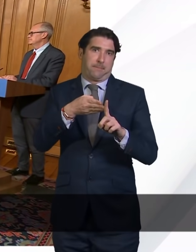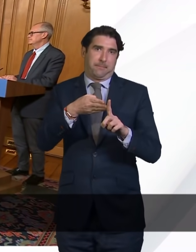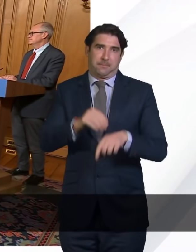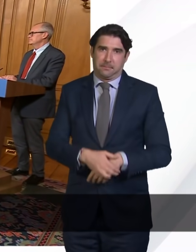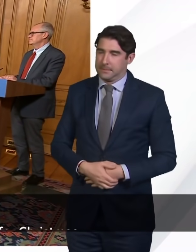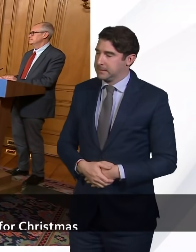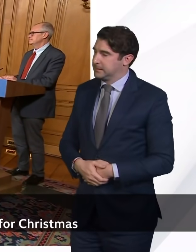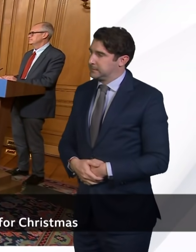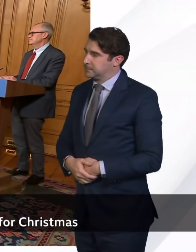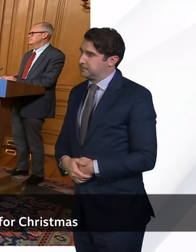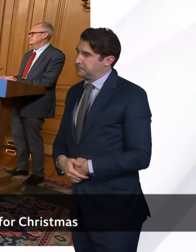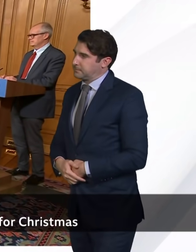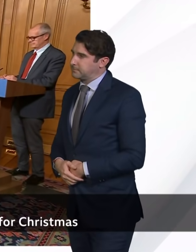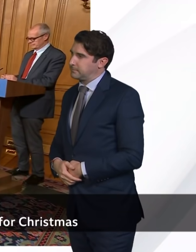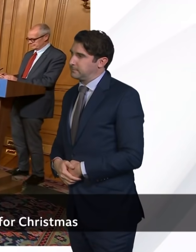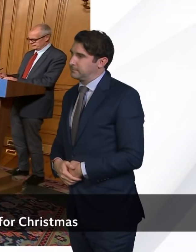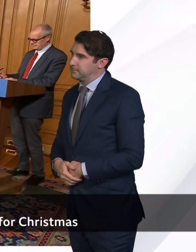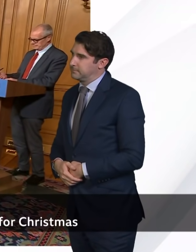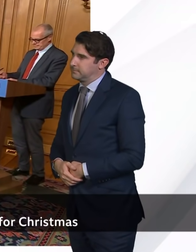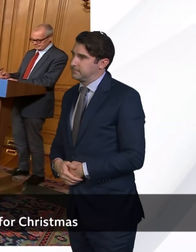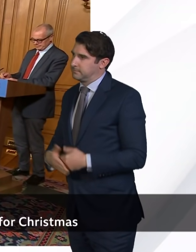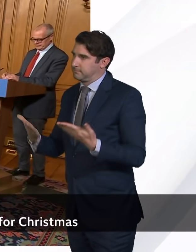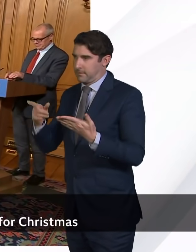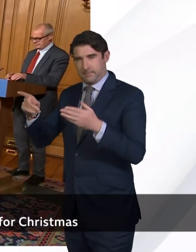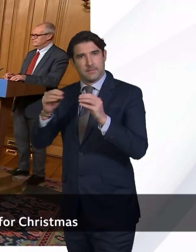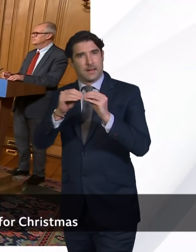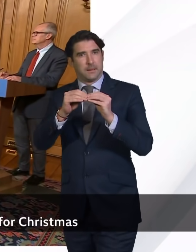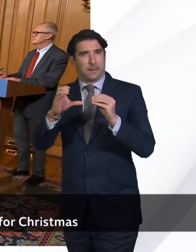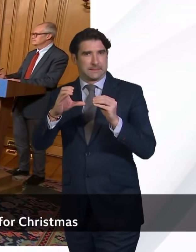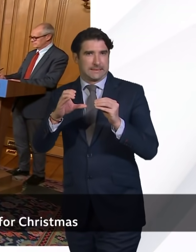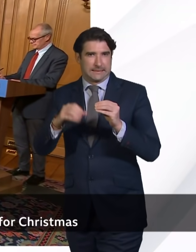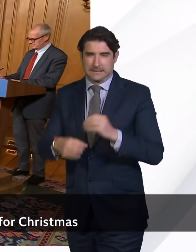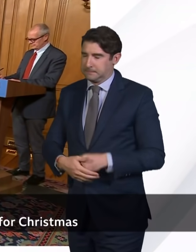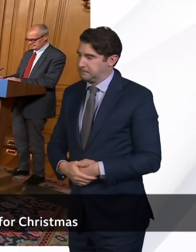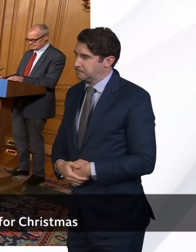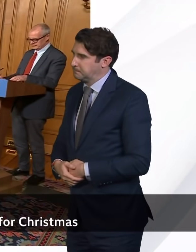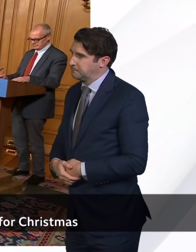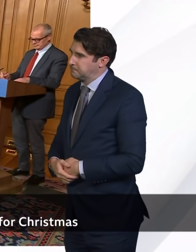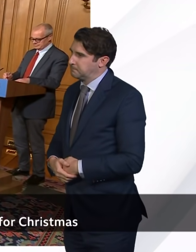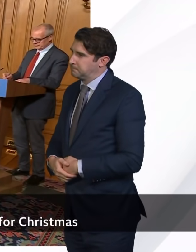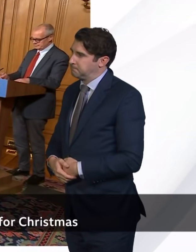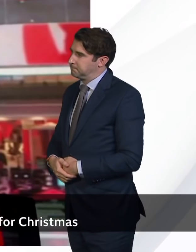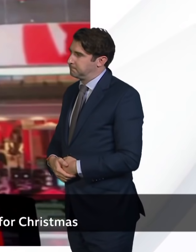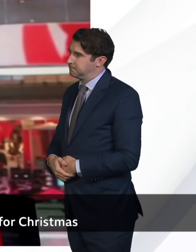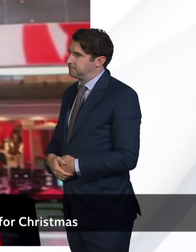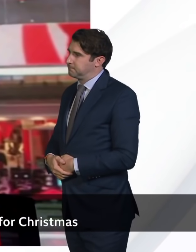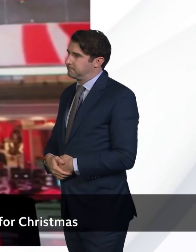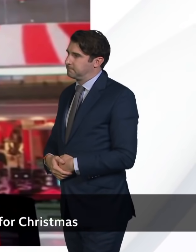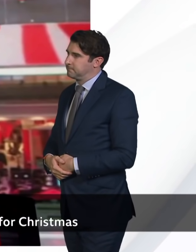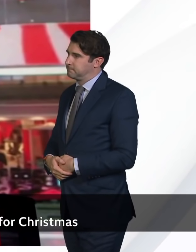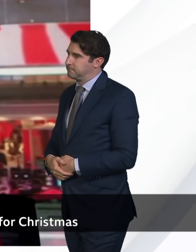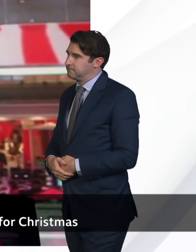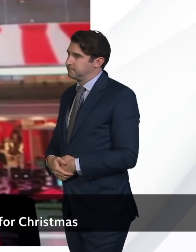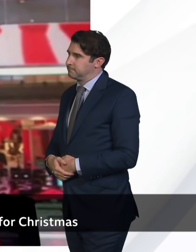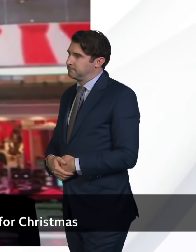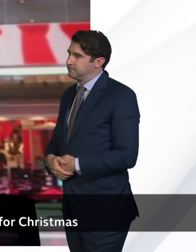Let's go to Laura Koonsberg of the BBC. Laura. Thank you, Prime Minister. We can see today that the limits are